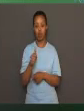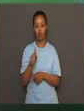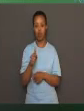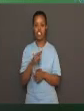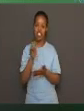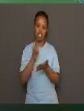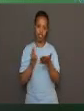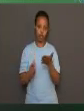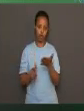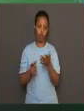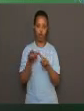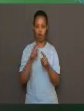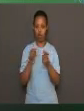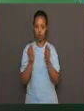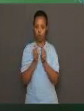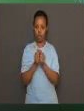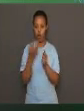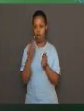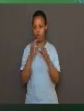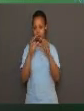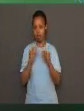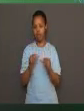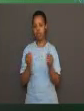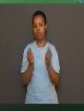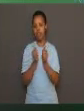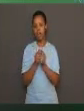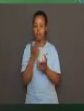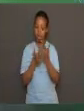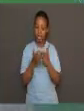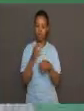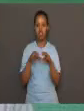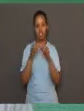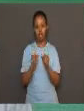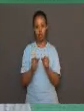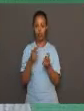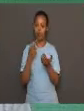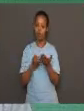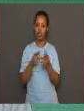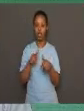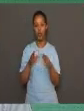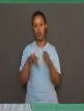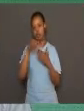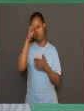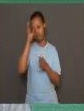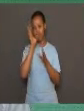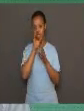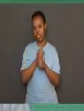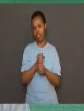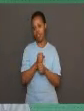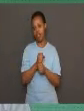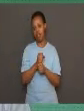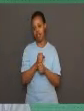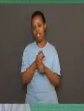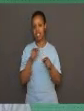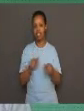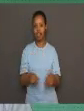to review your list with your classmates or teacher. This brings us to the end of our lesson,